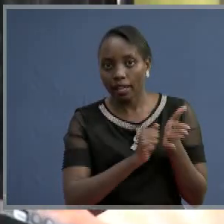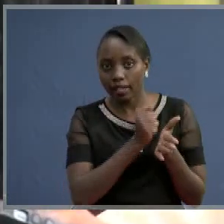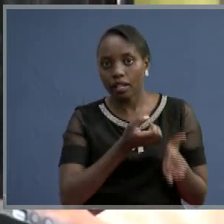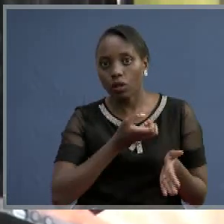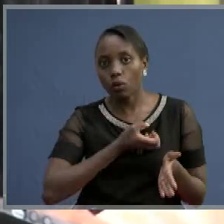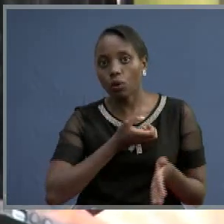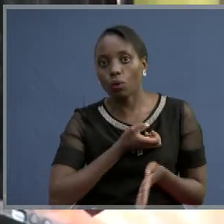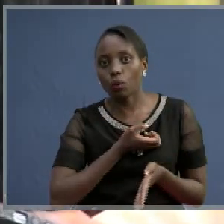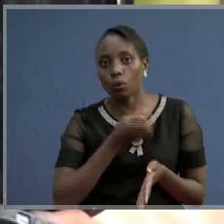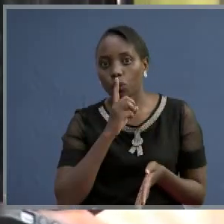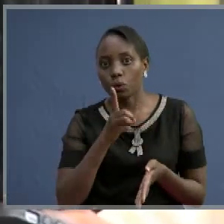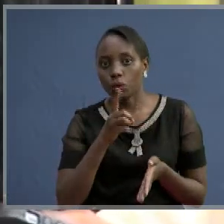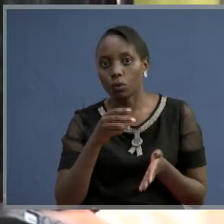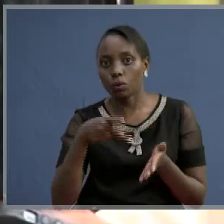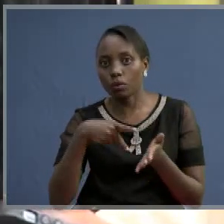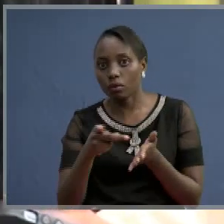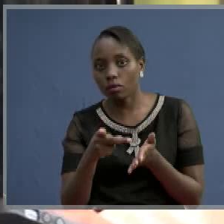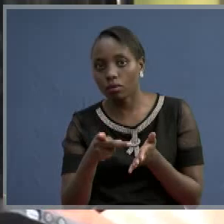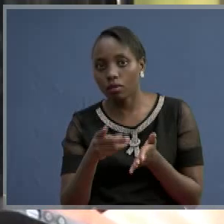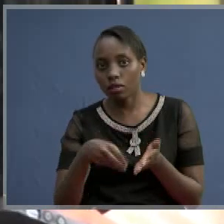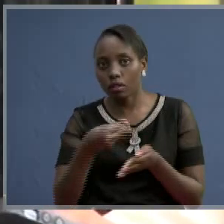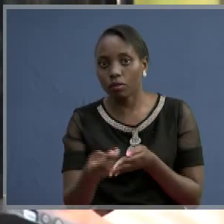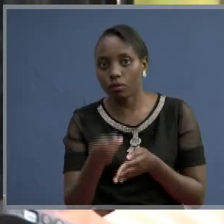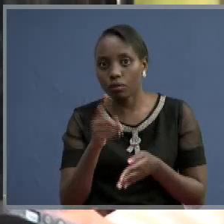and actually referred to as a